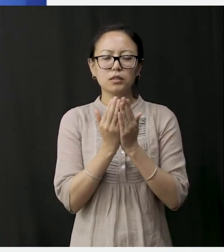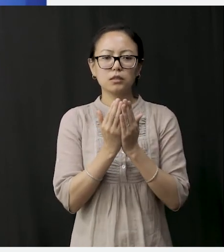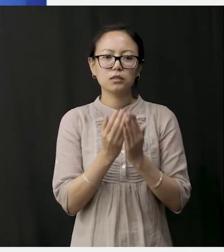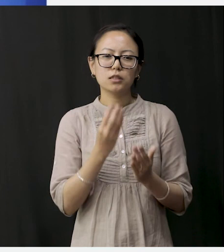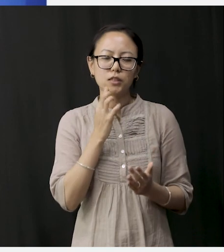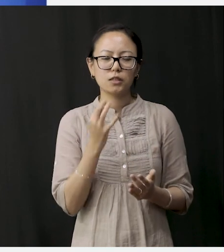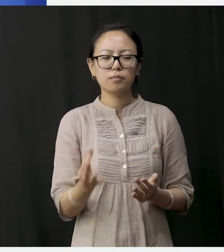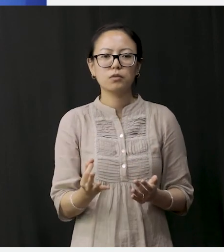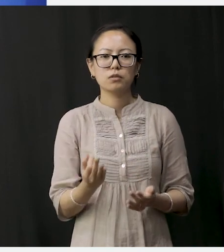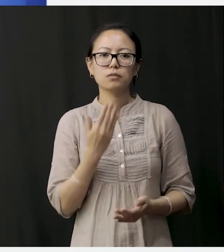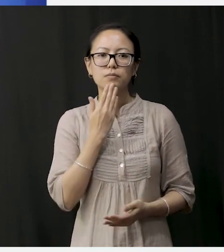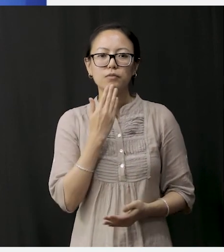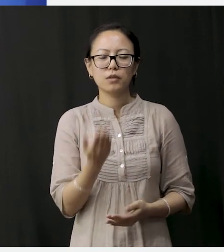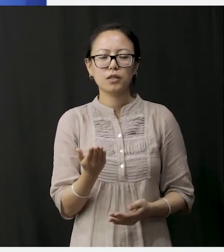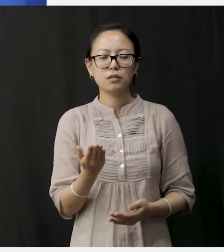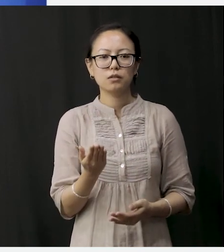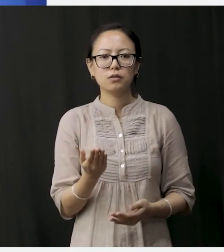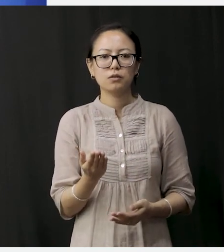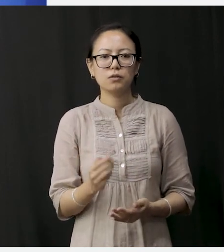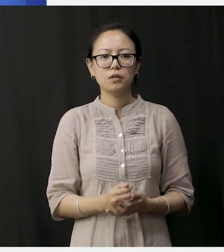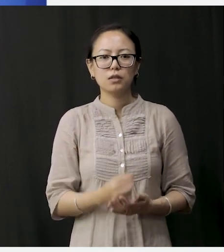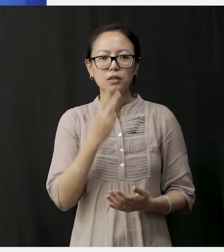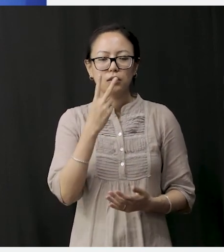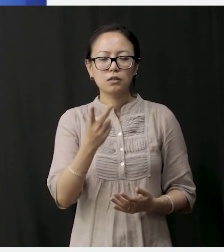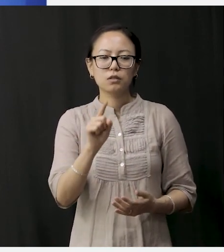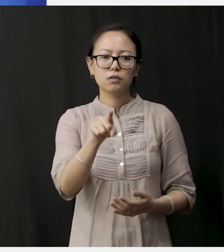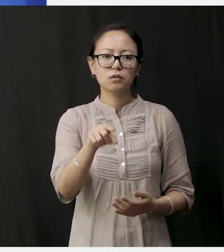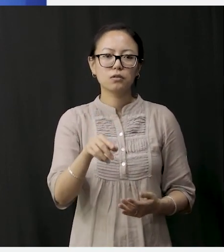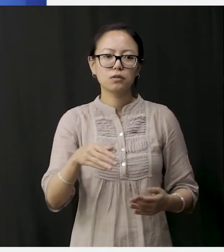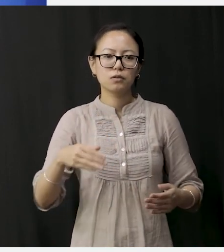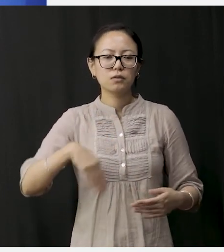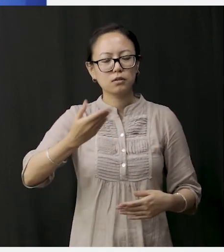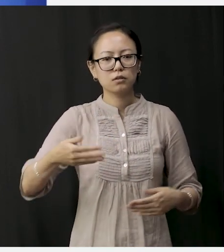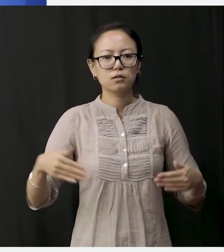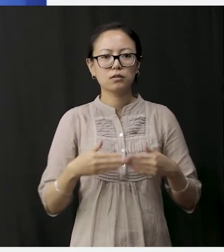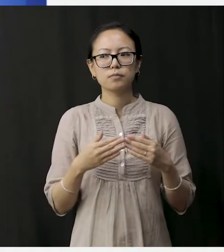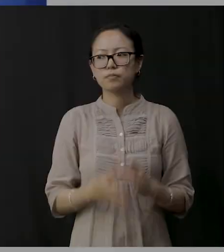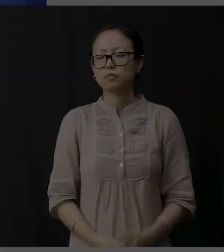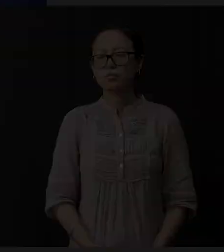so thank you very much, my dear students. We'll see you very soon with another topic.